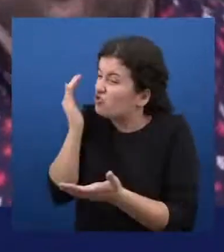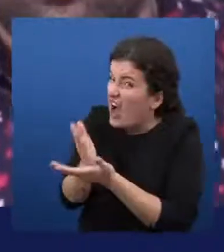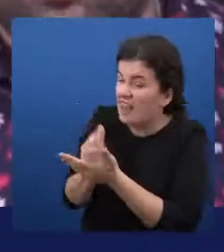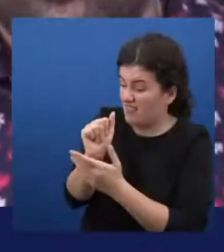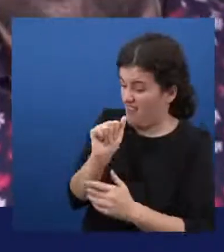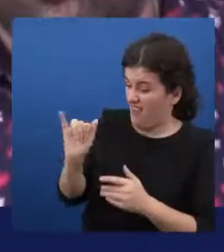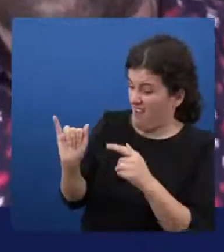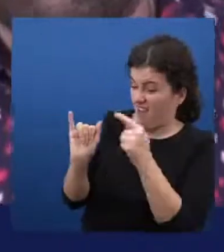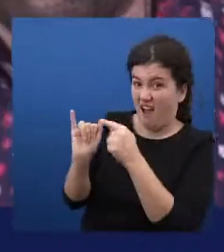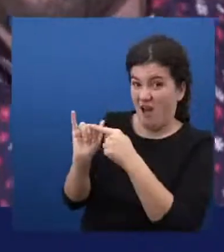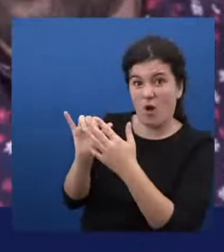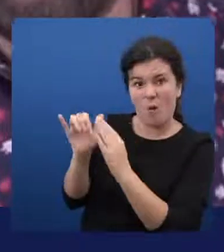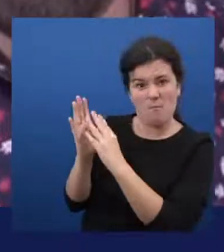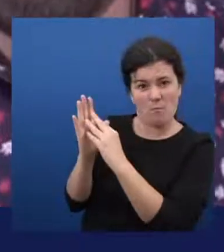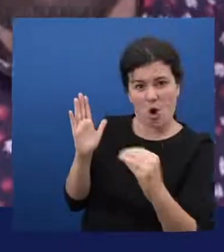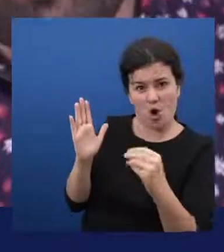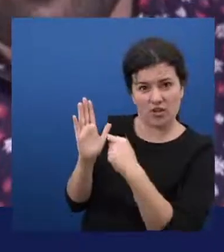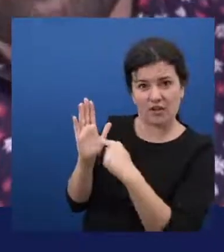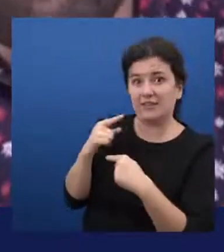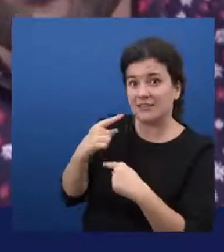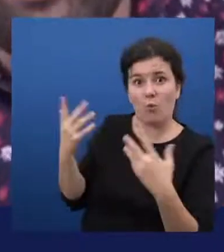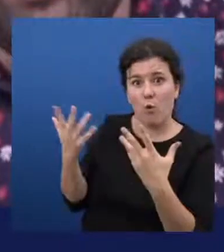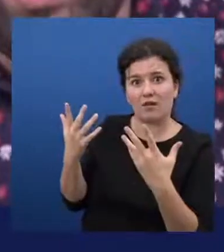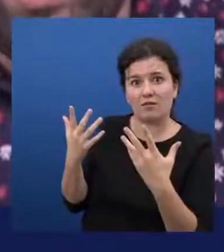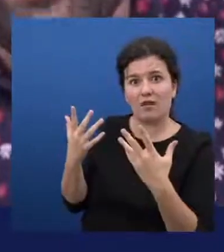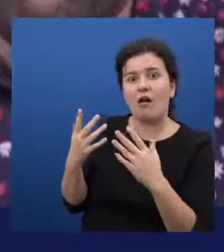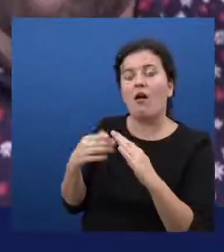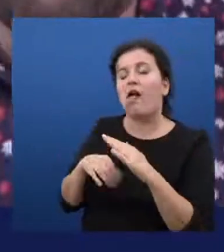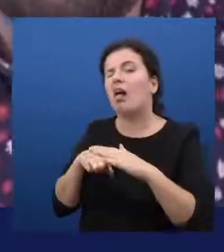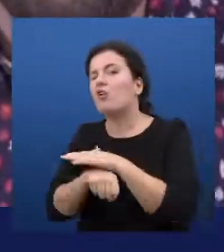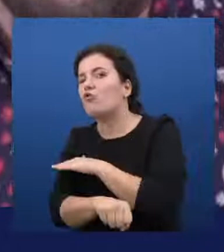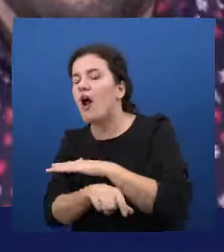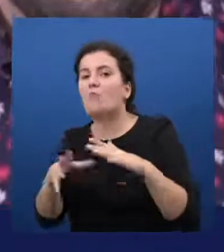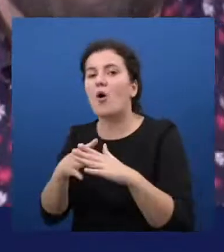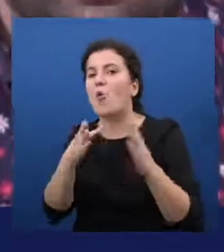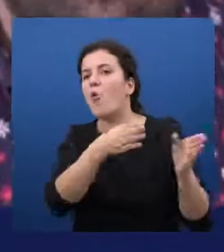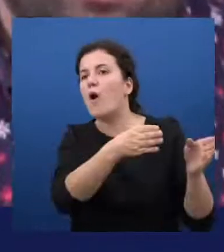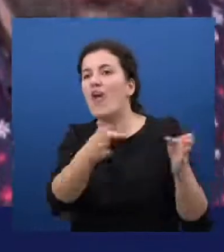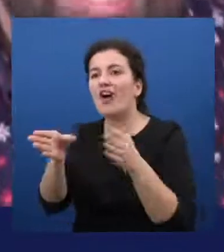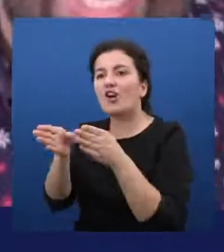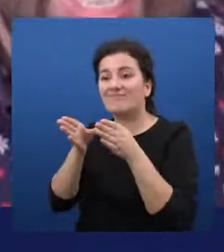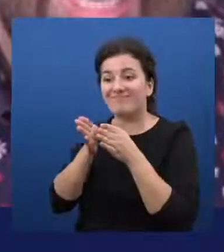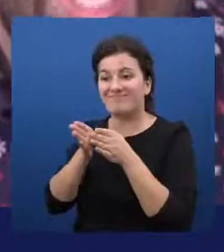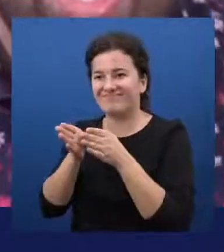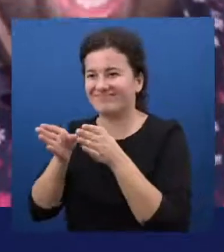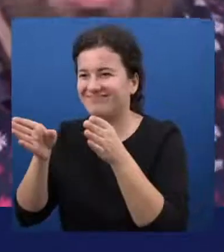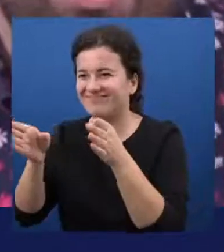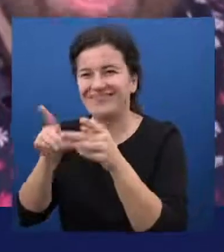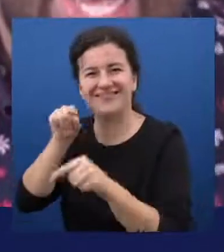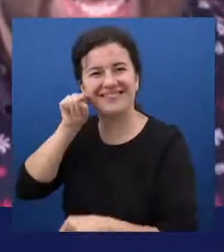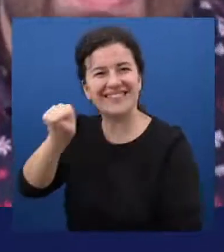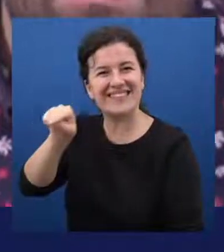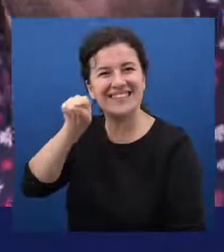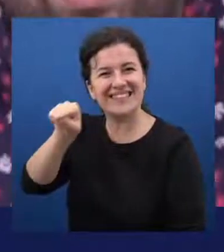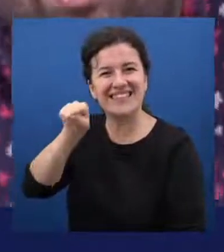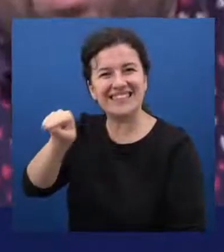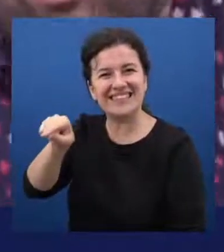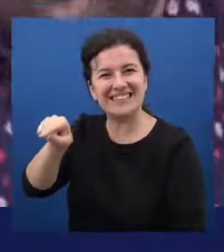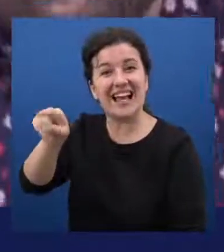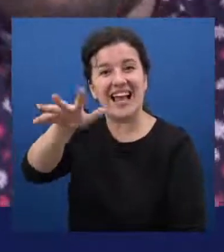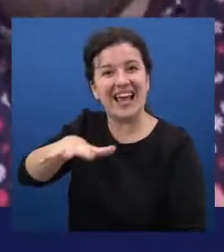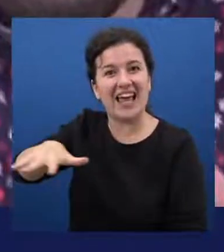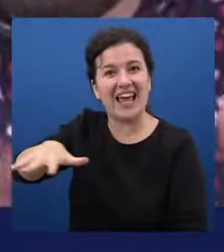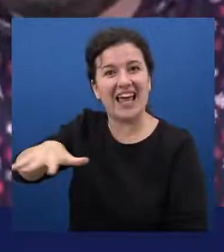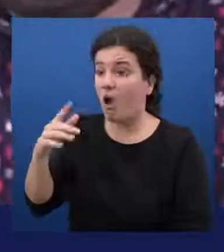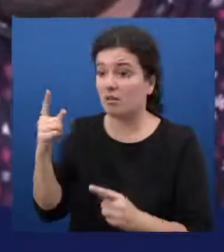out that if you're looking for crime, you're probably going to find it, and if you are looking in a specific place every time, then all of a